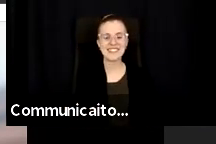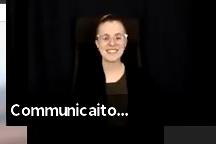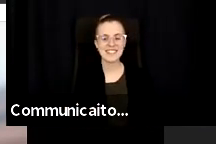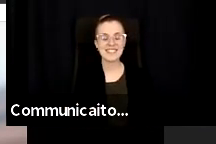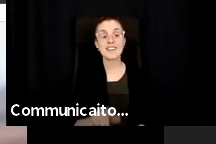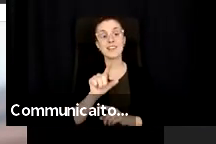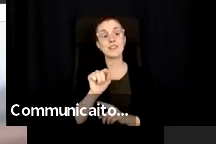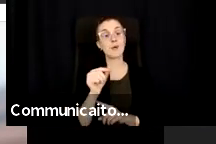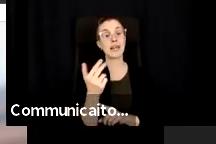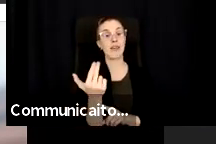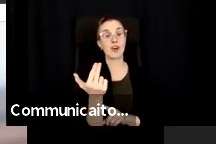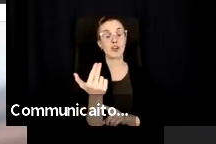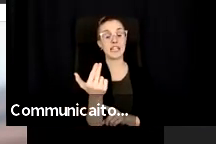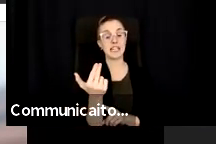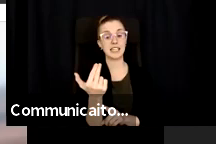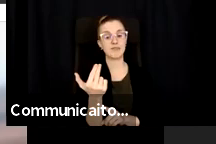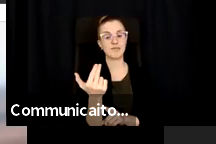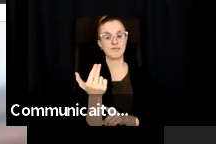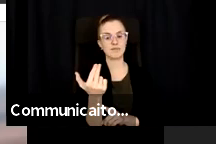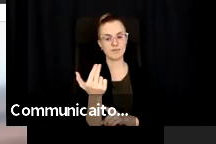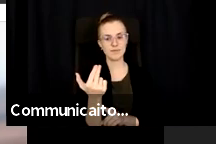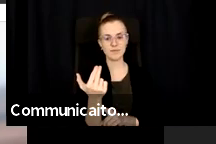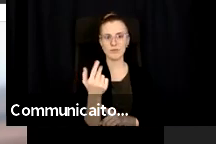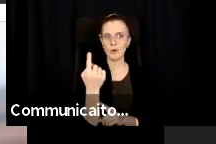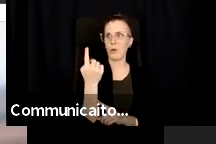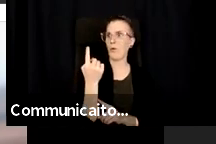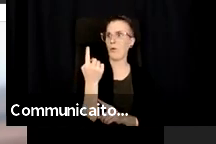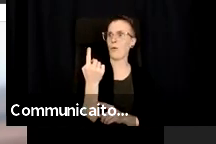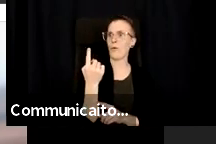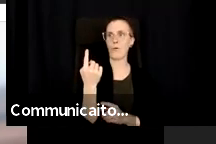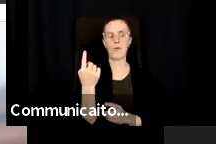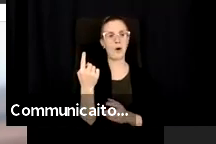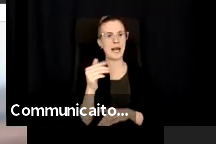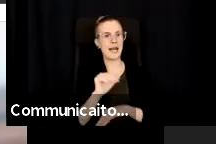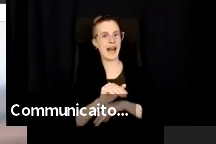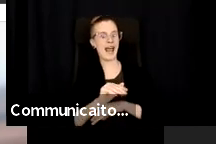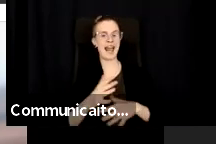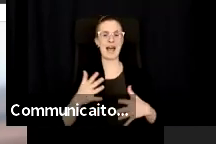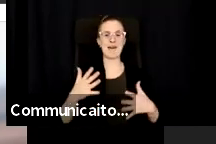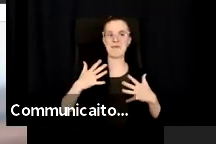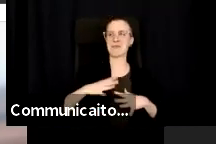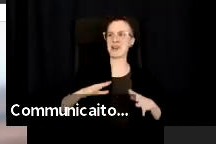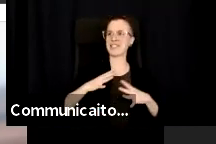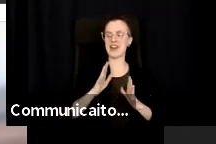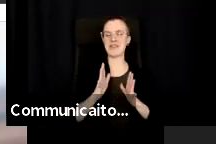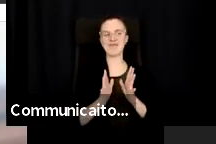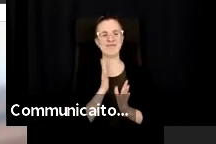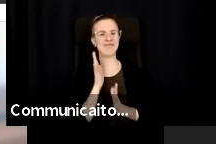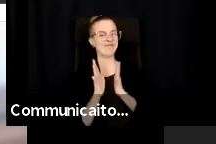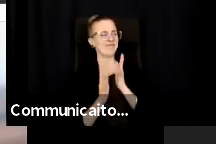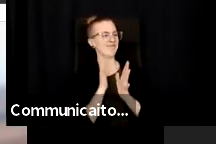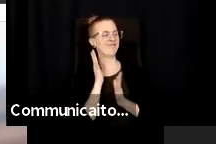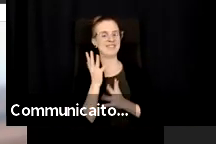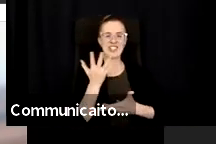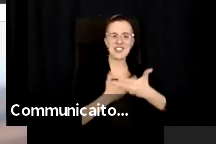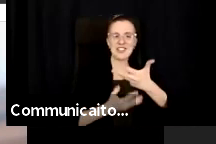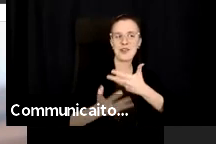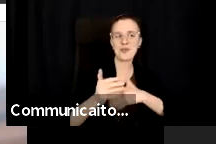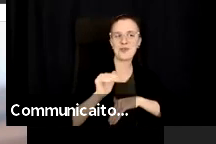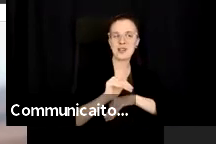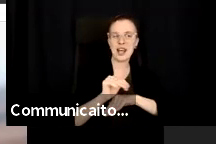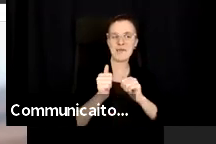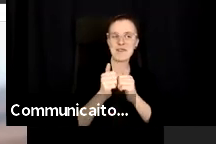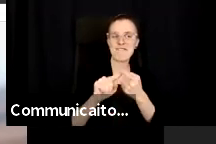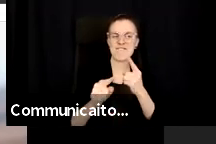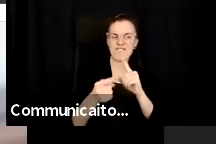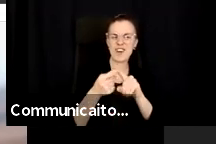2013, one breezy night, I'm all dressed up, having a social night out with friends, nonstop laughter. We